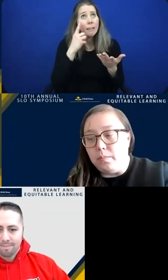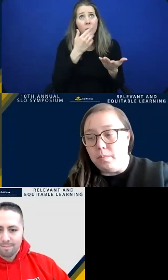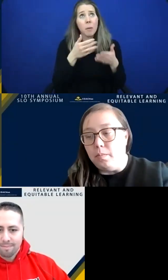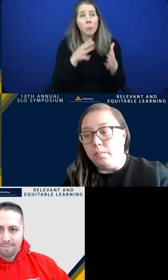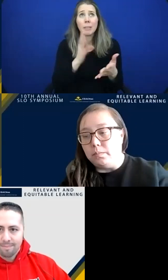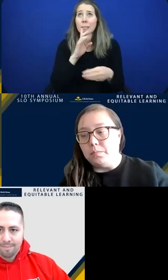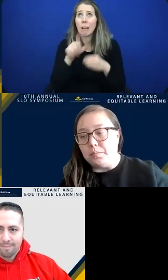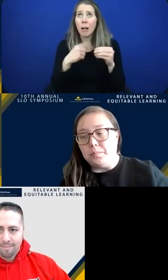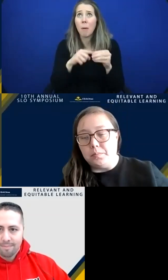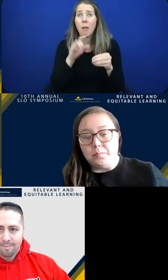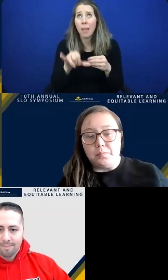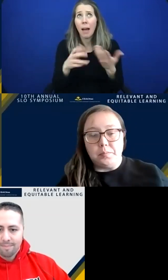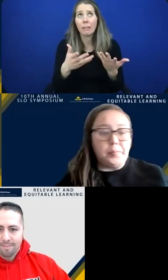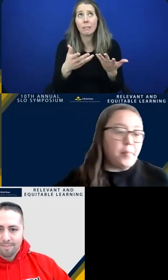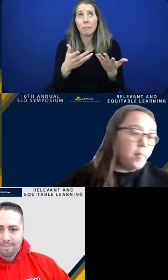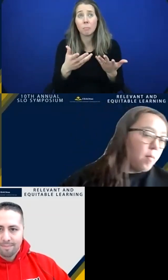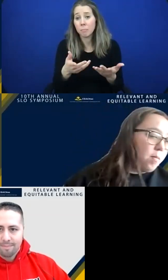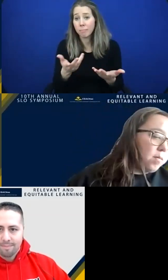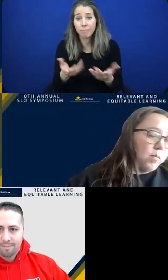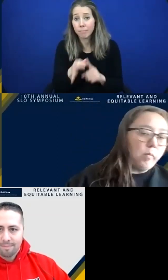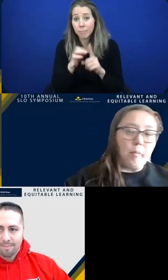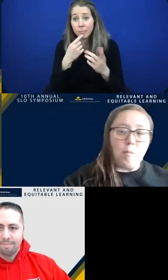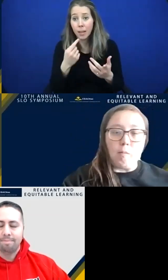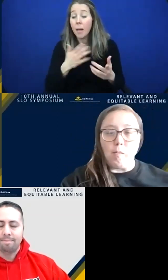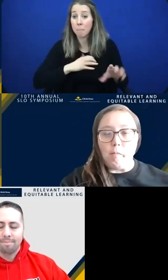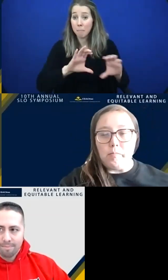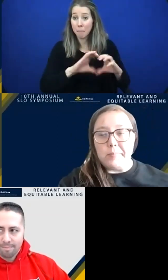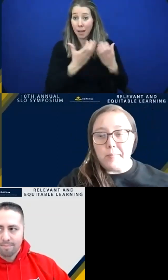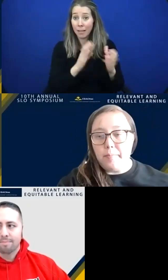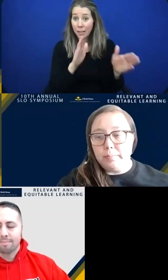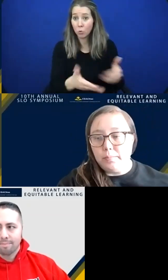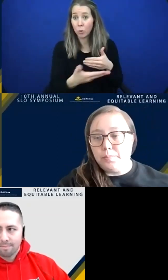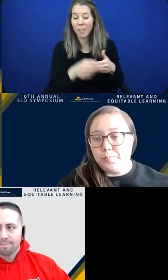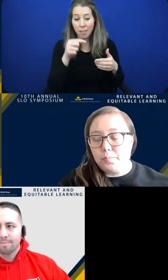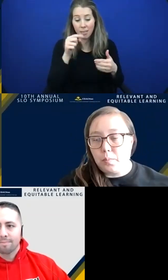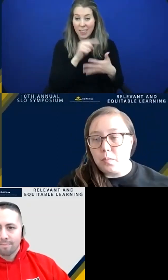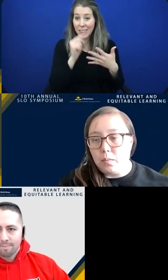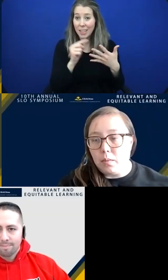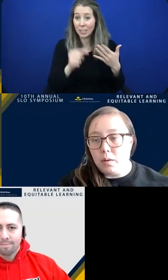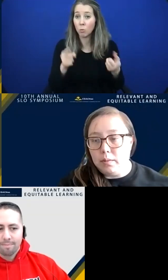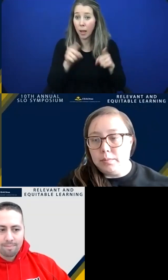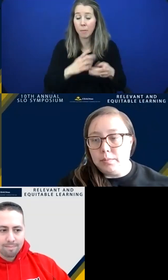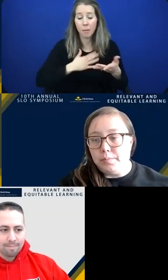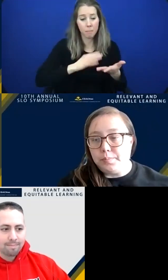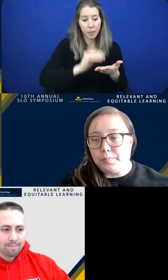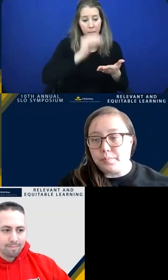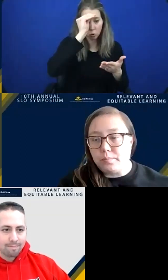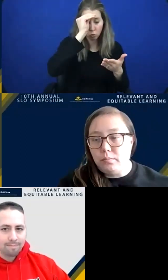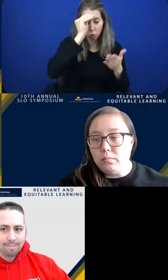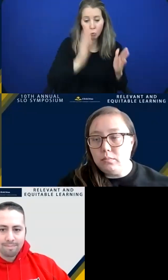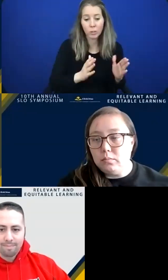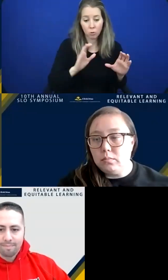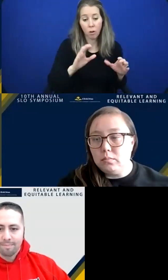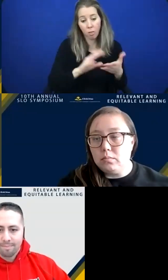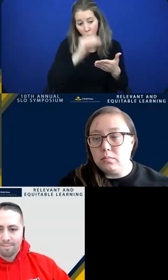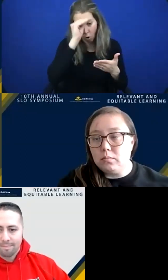those things than to say, here's what's happening in my classroom. Here are the things that my students are learning and doing. And,